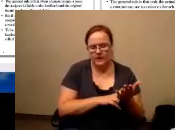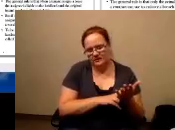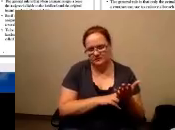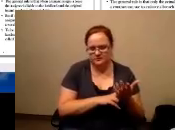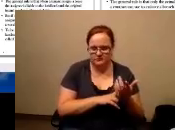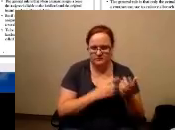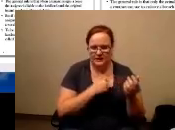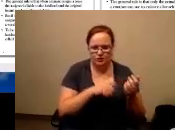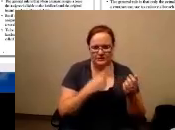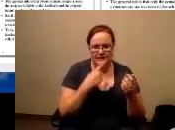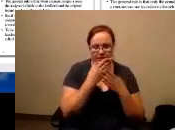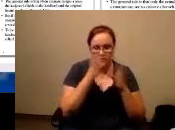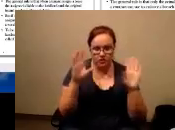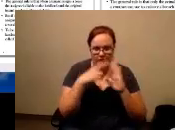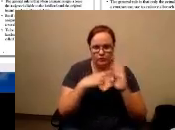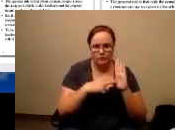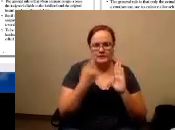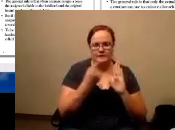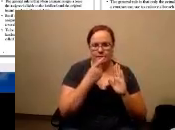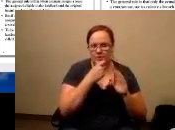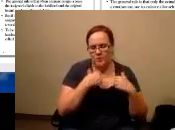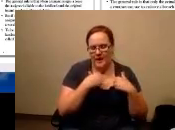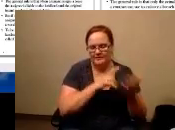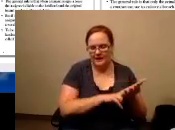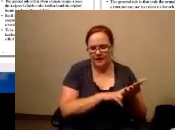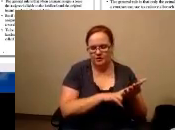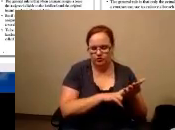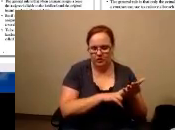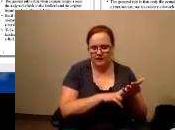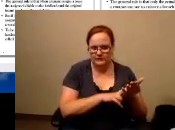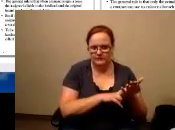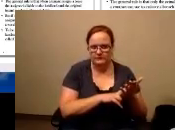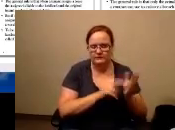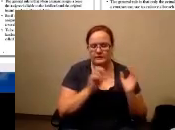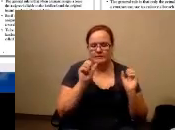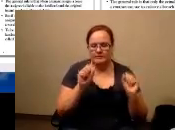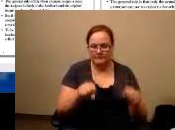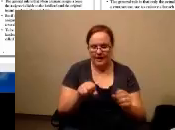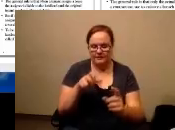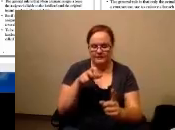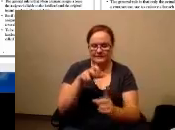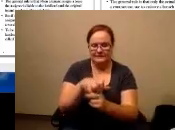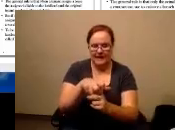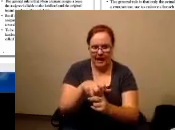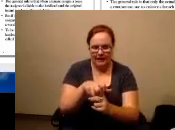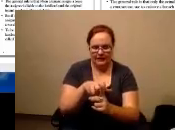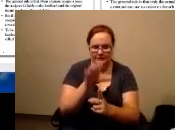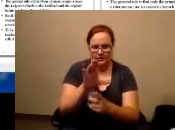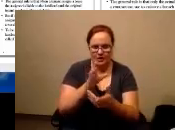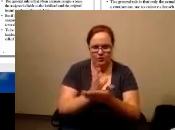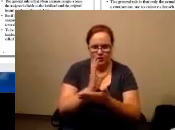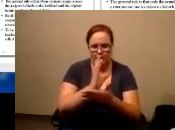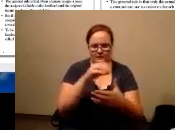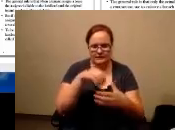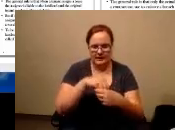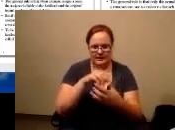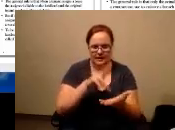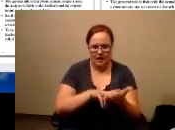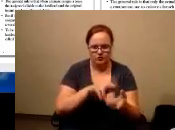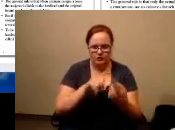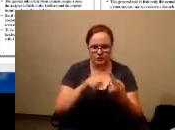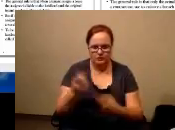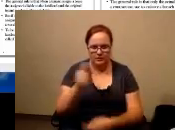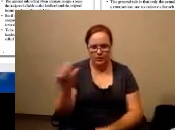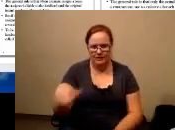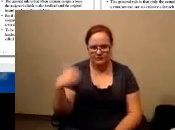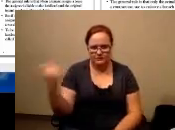well, I should say the general rule is that someone who has a contract can assign his or her rights in the contract to somebody